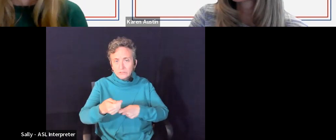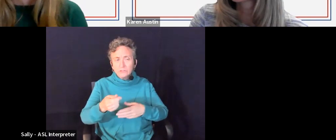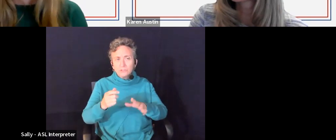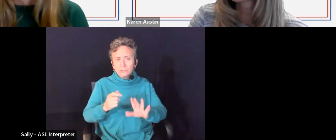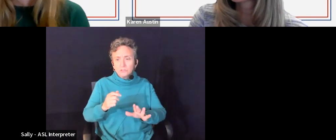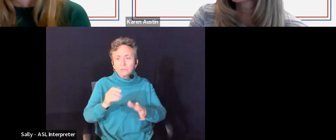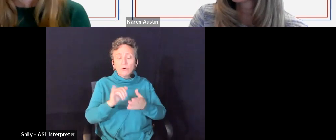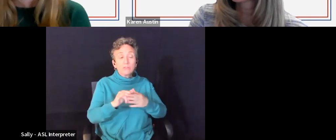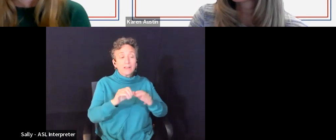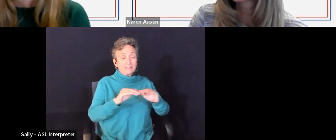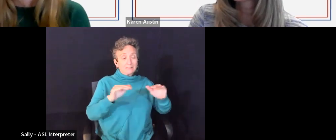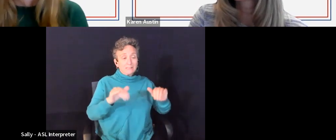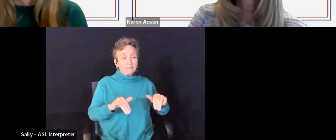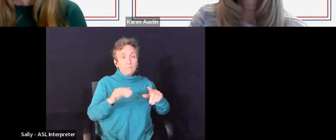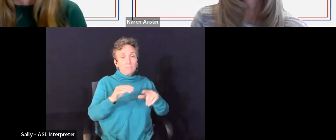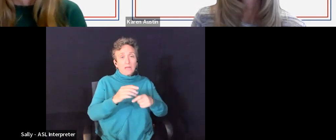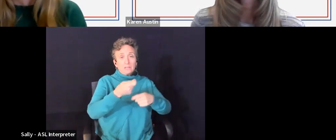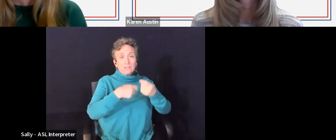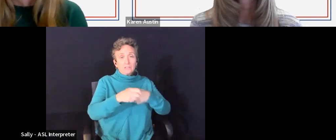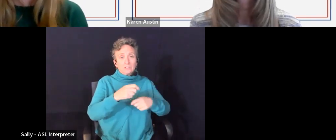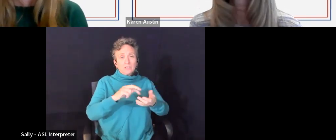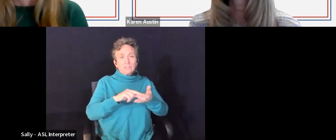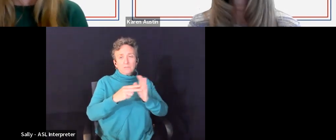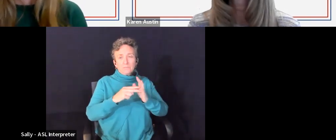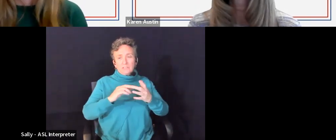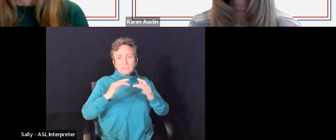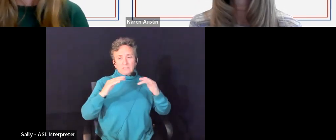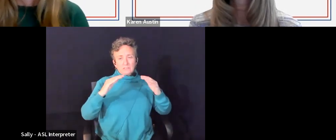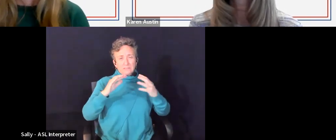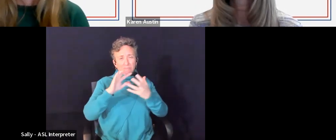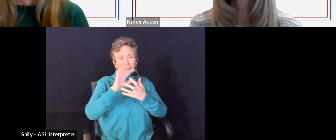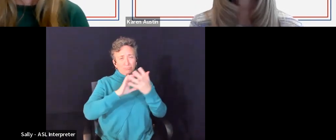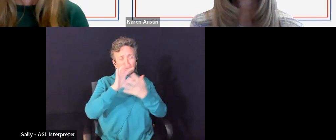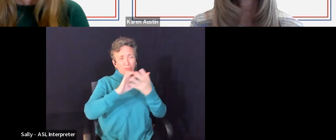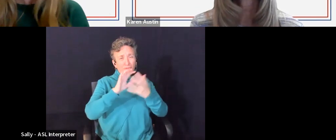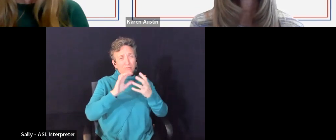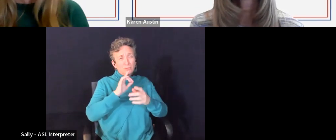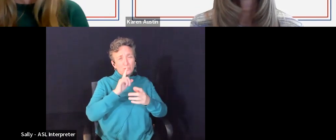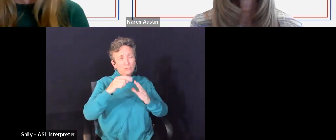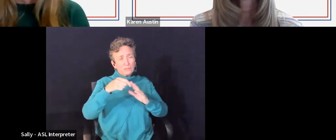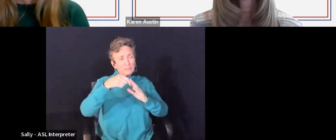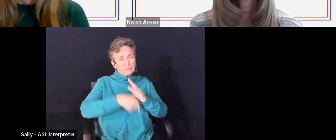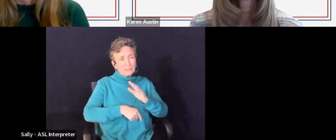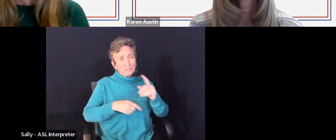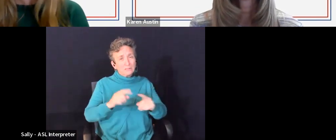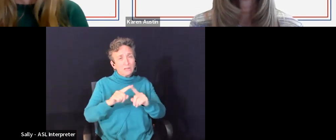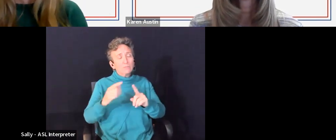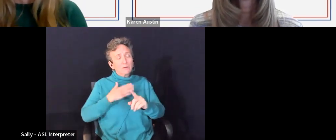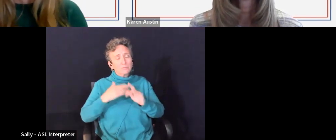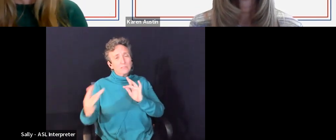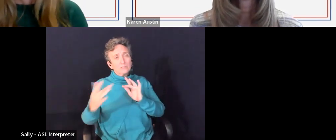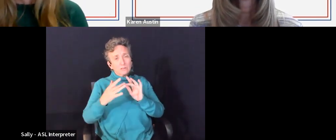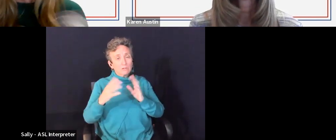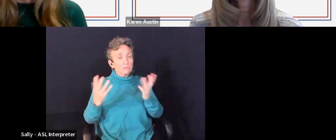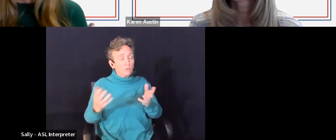So systematic exchanges gets really in the weeds. So please reach out to us if you have questions. But what IAble has done is they've